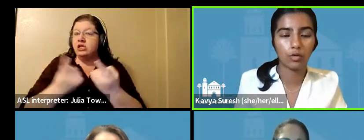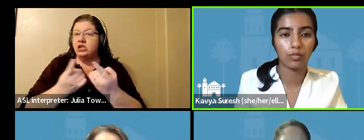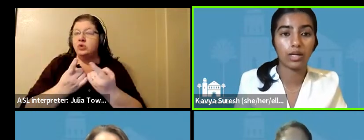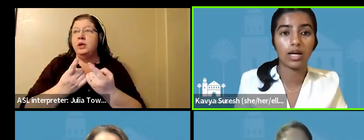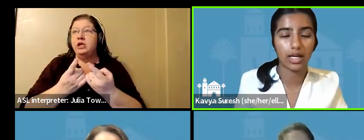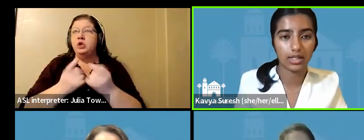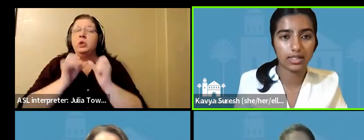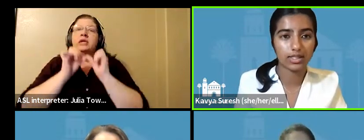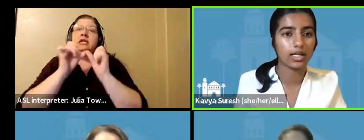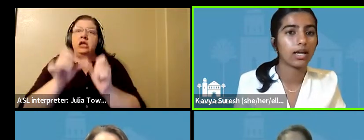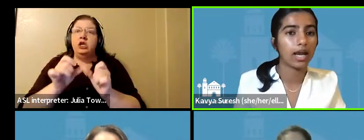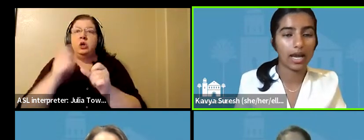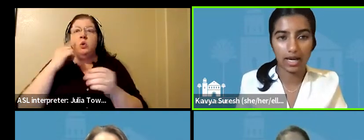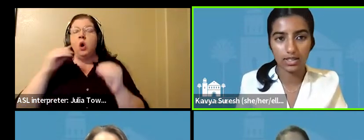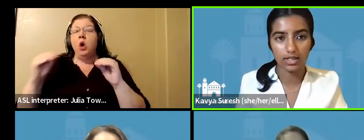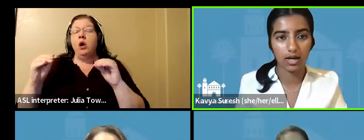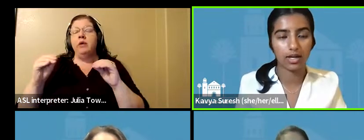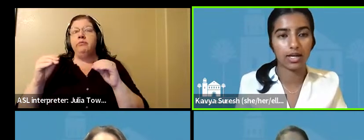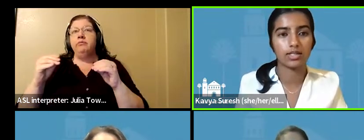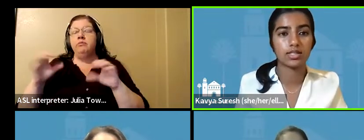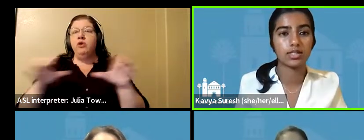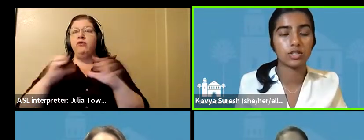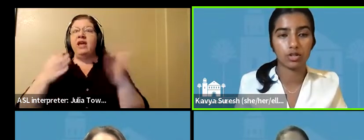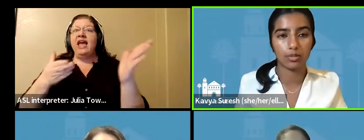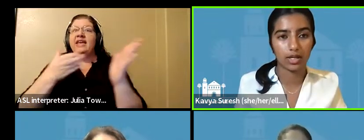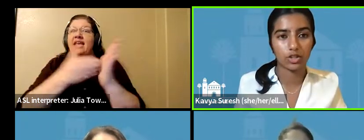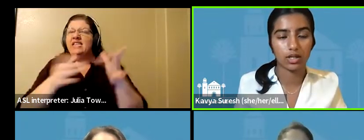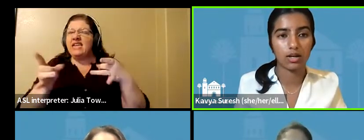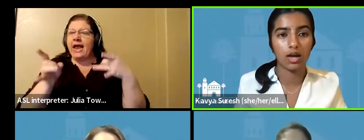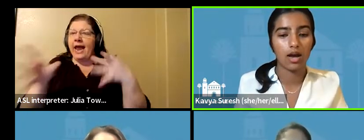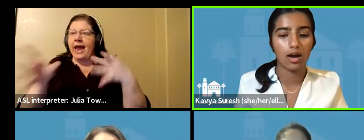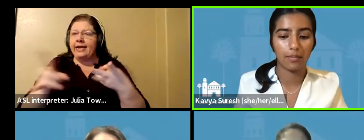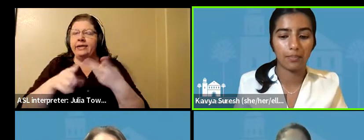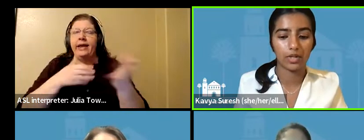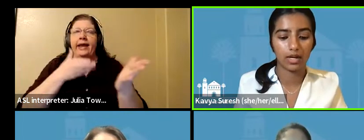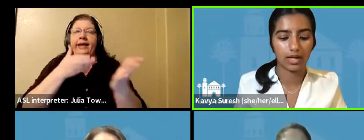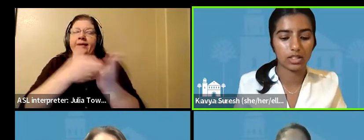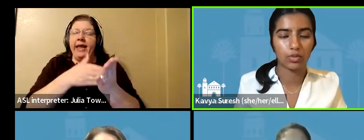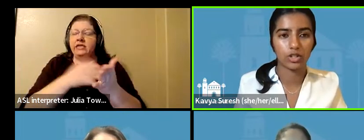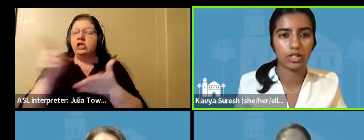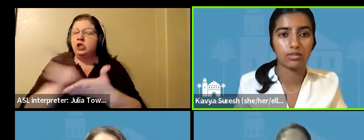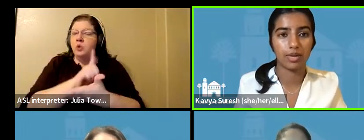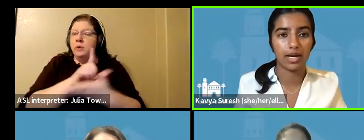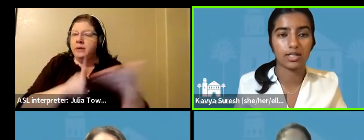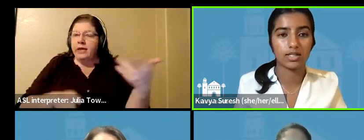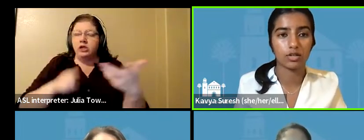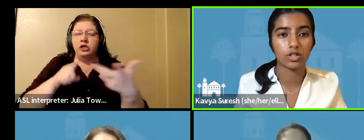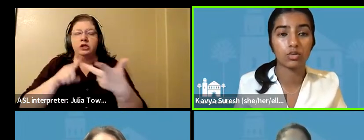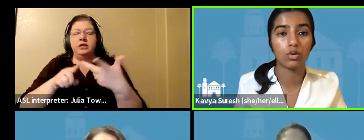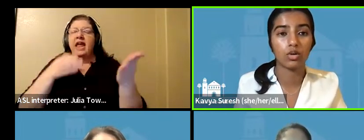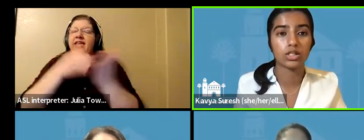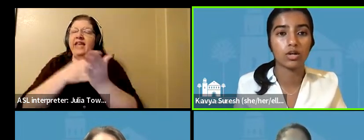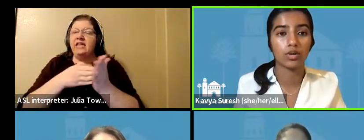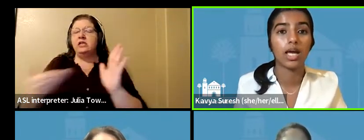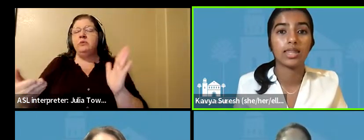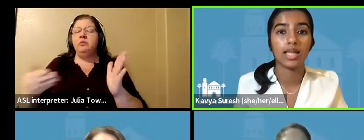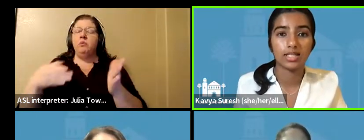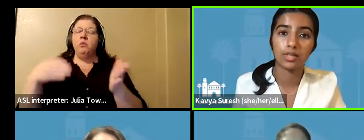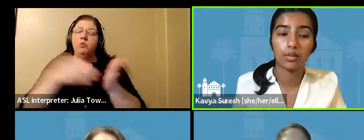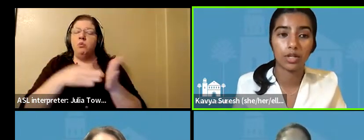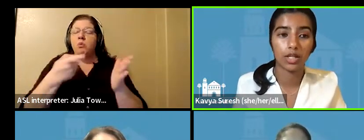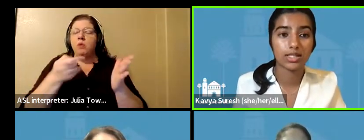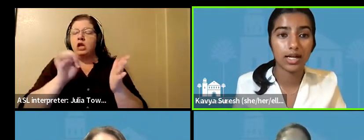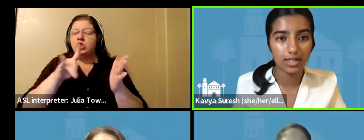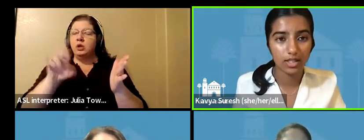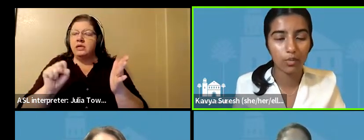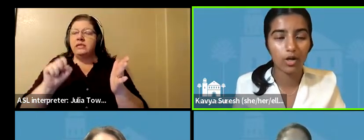our movement against hate, against discrimination, against prejudice and bias in our schools. So that's something